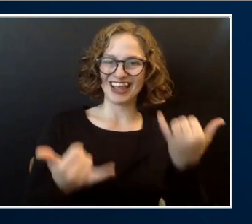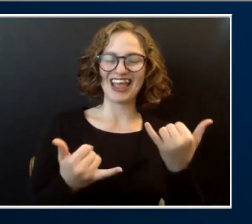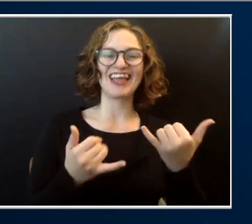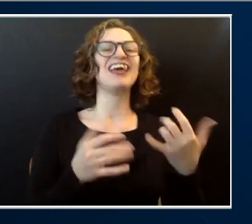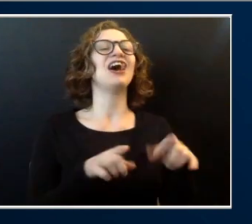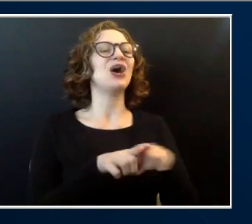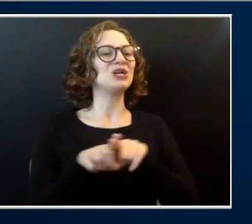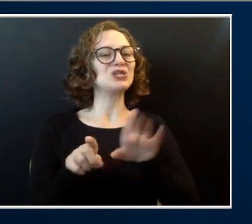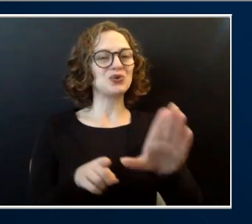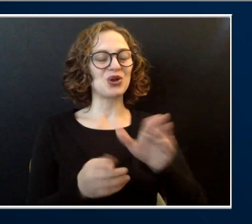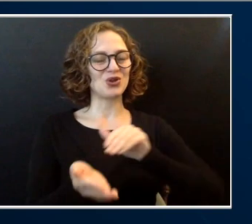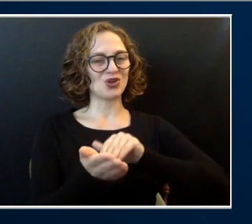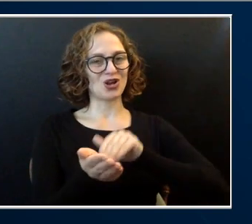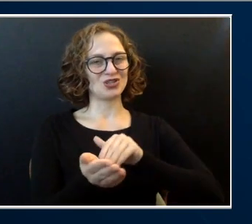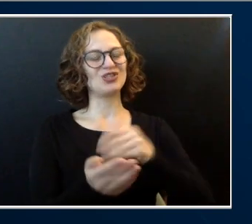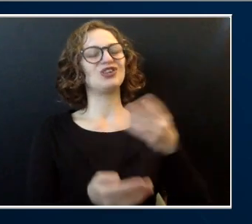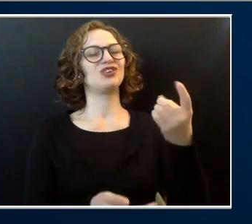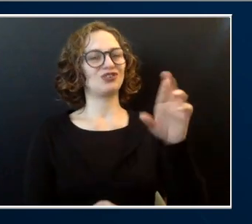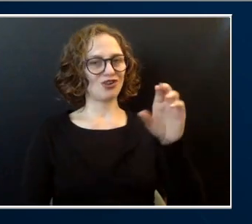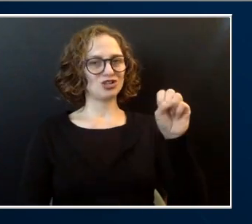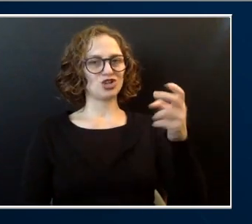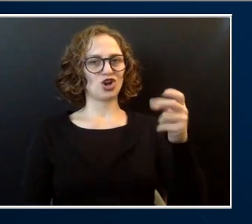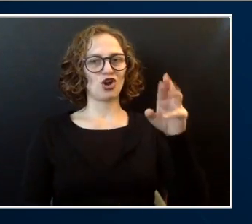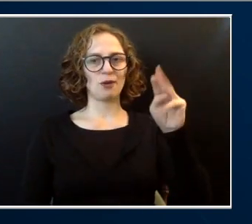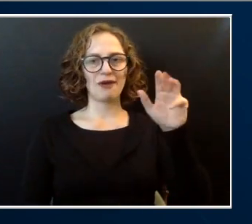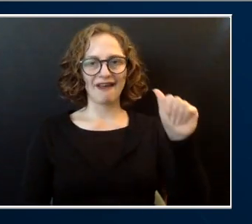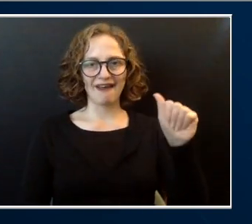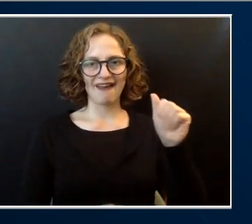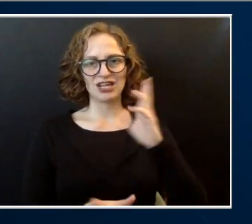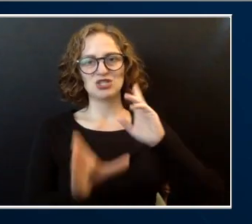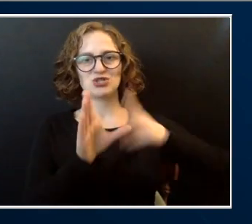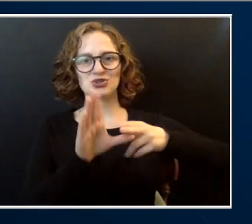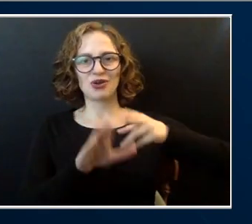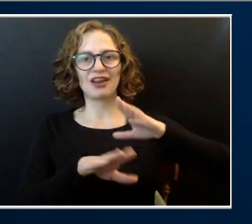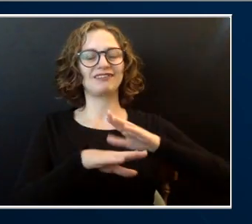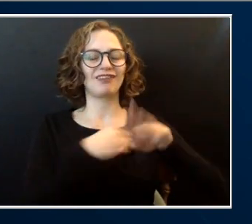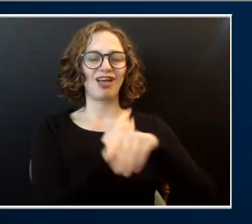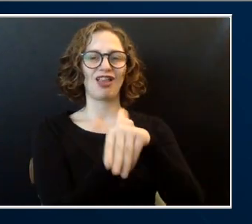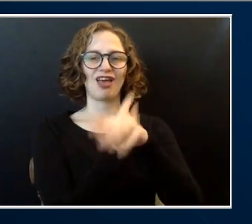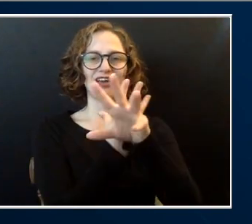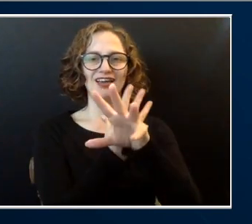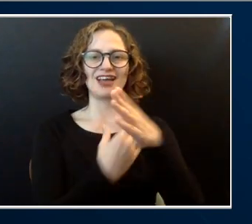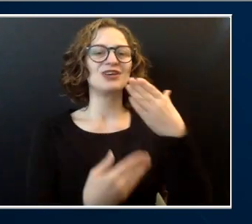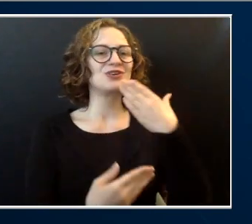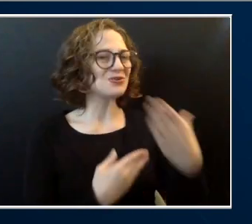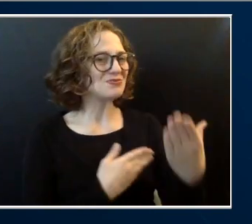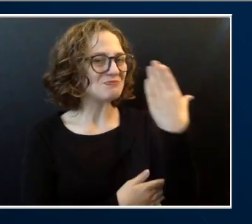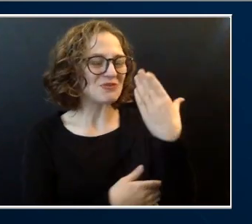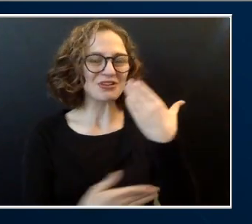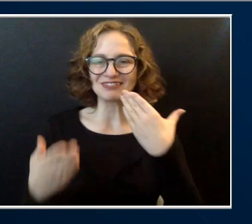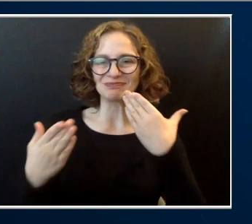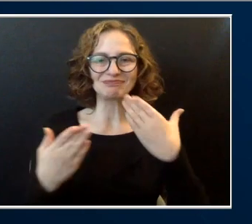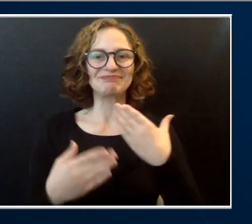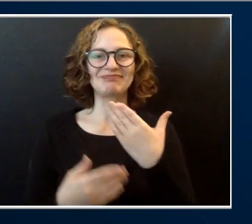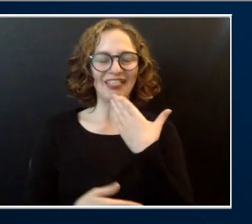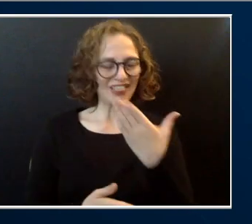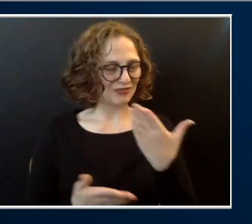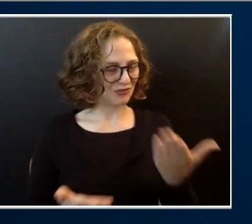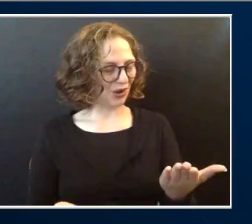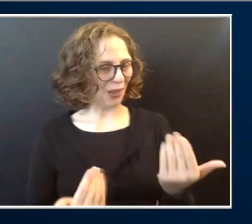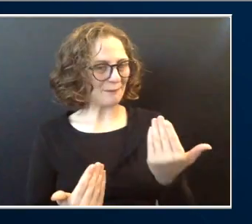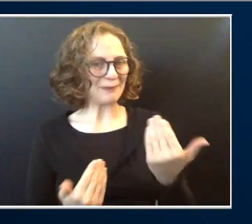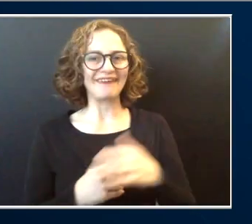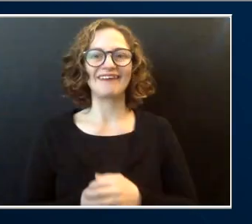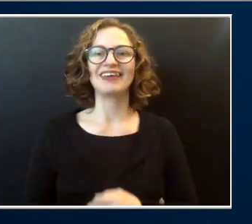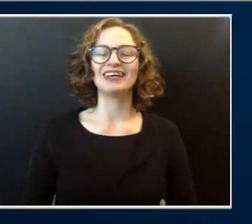us remotely. Good morning to you both. Good morning. Thank you for being here. Thank you for having me. Well, it is is a delight,